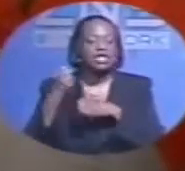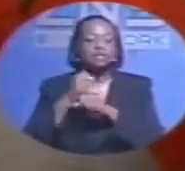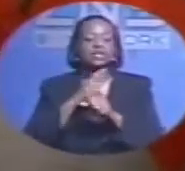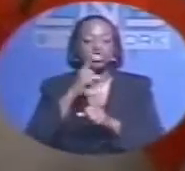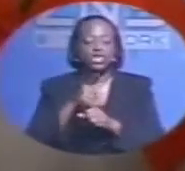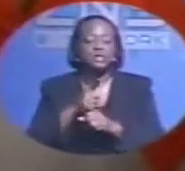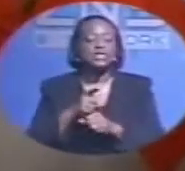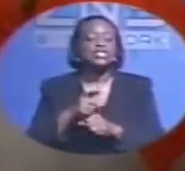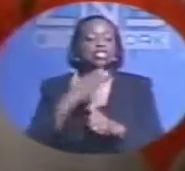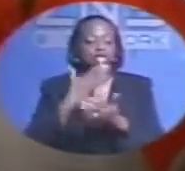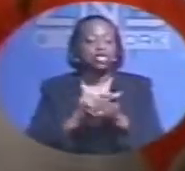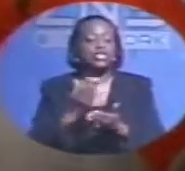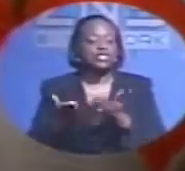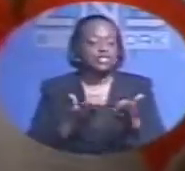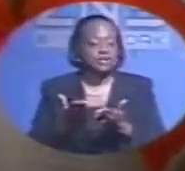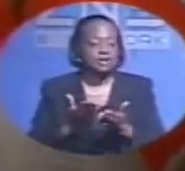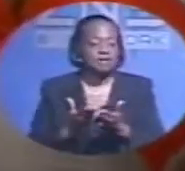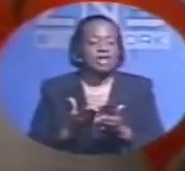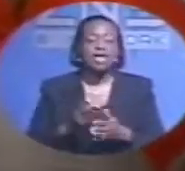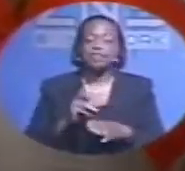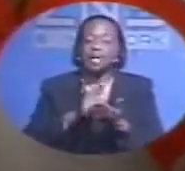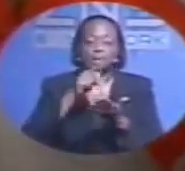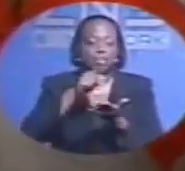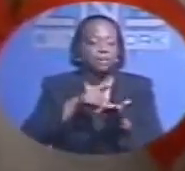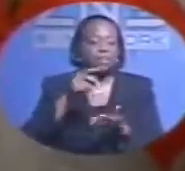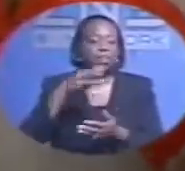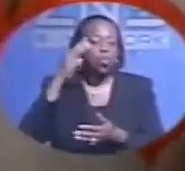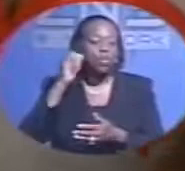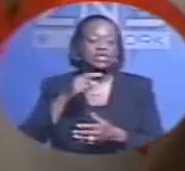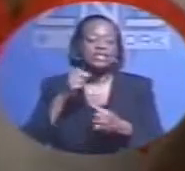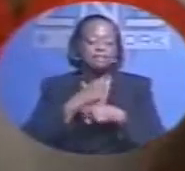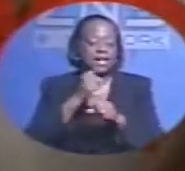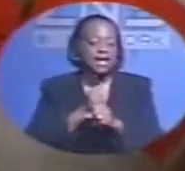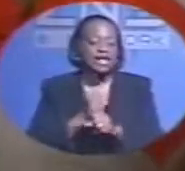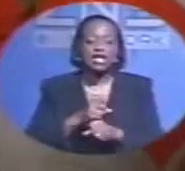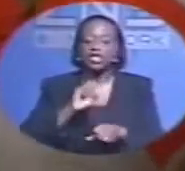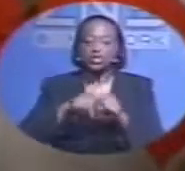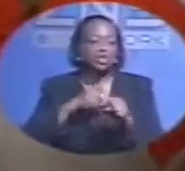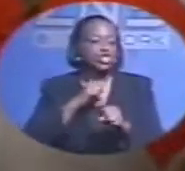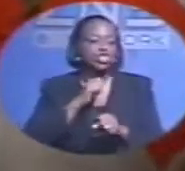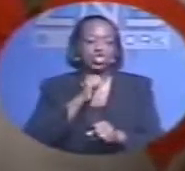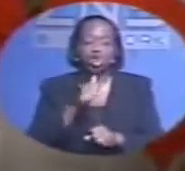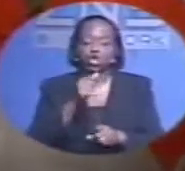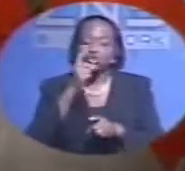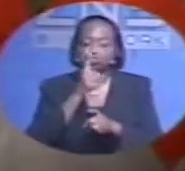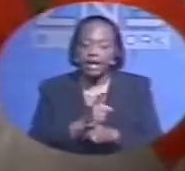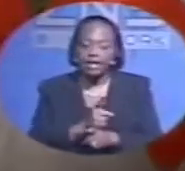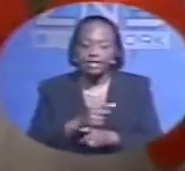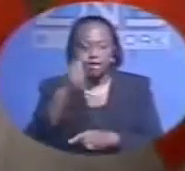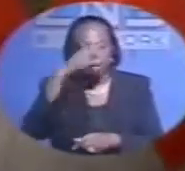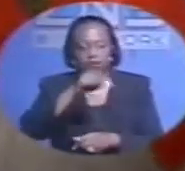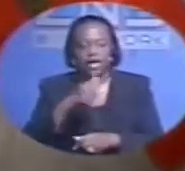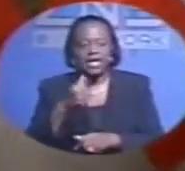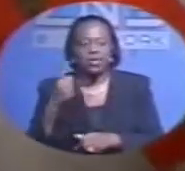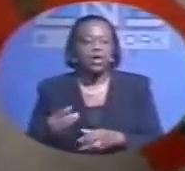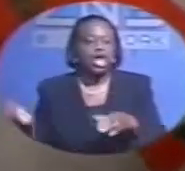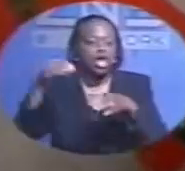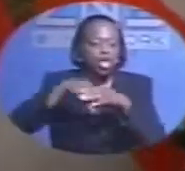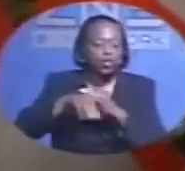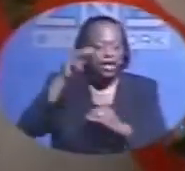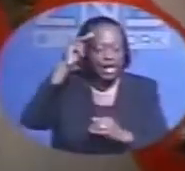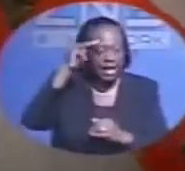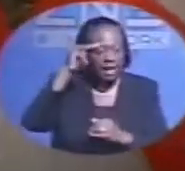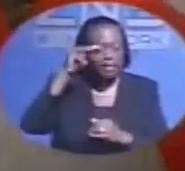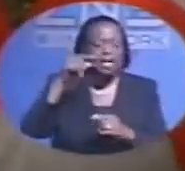serve. Once I got those clearances, the appointment was made. So it would be totally incorrect, all right, for anyone to say, including him,